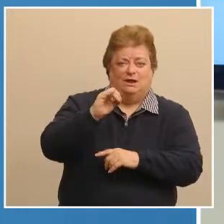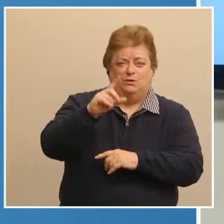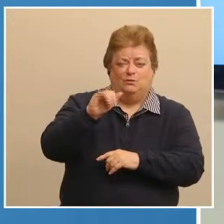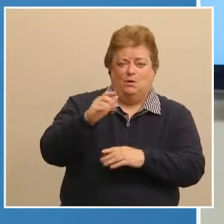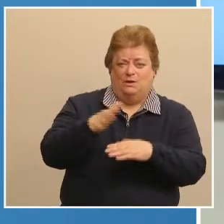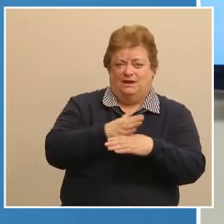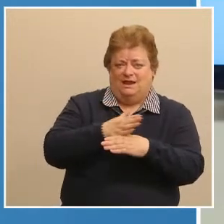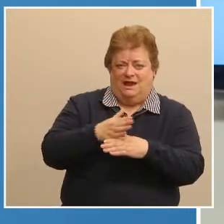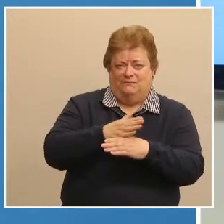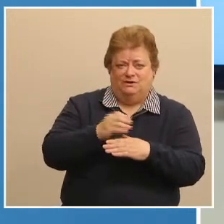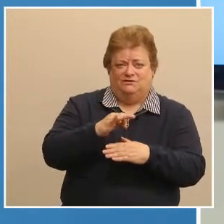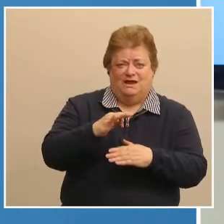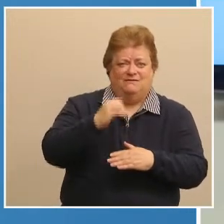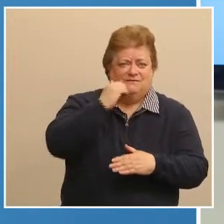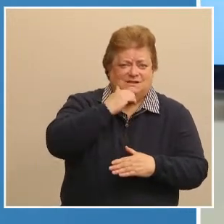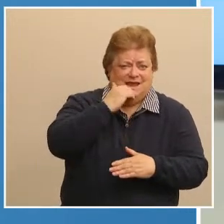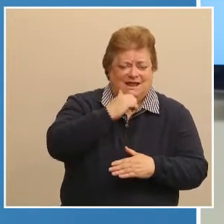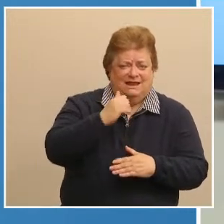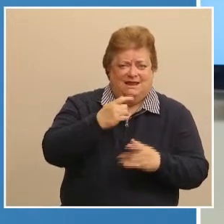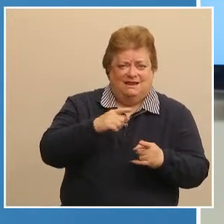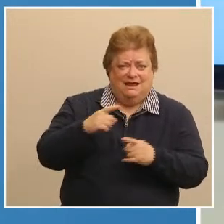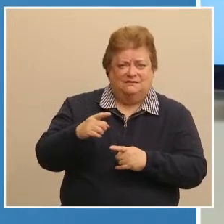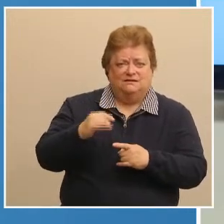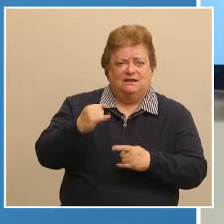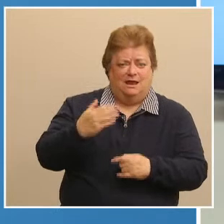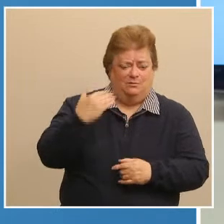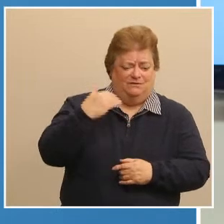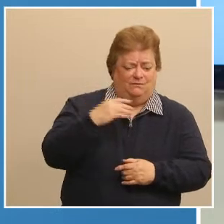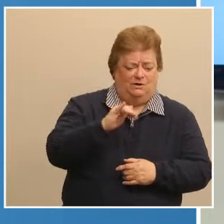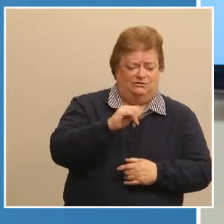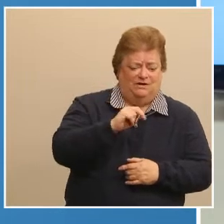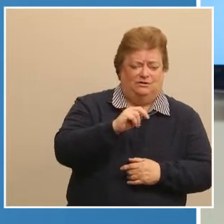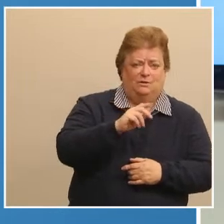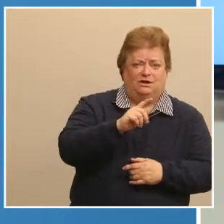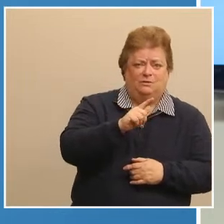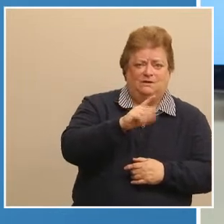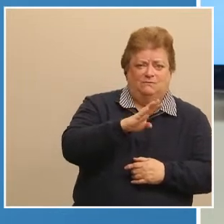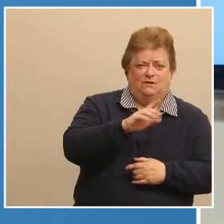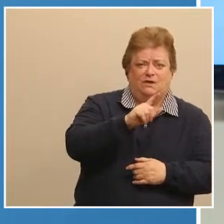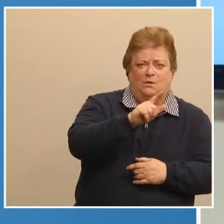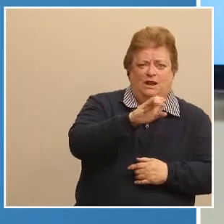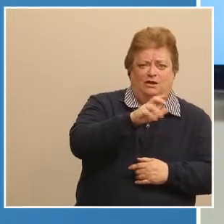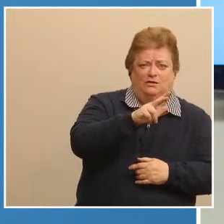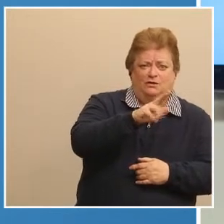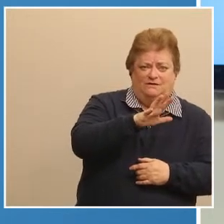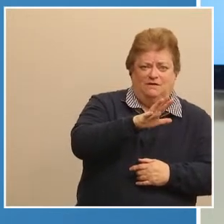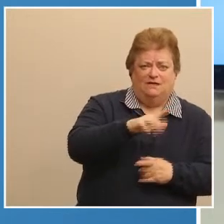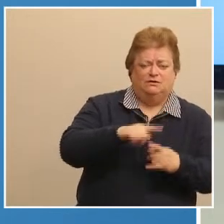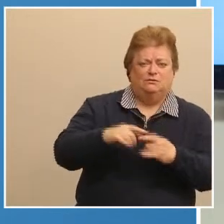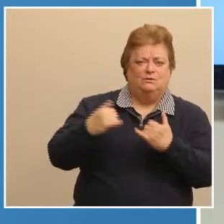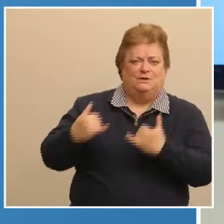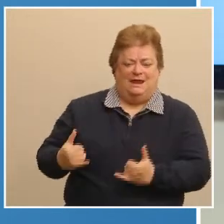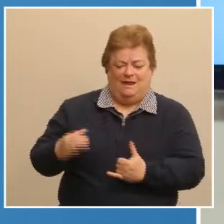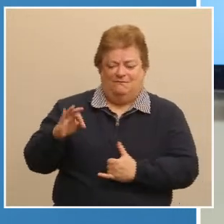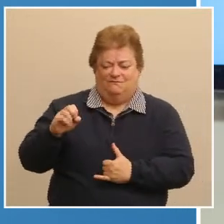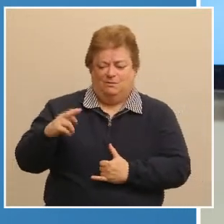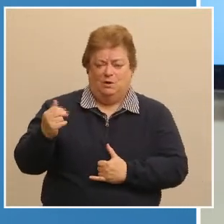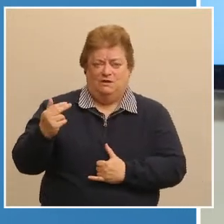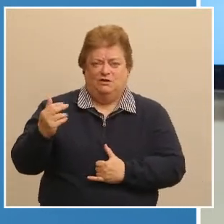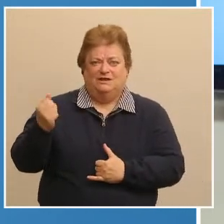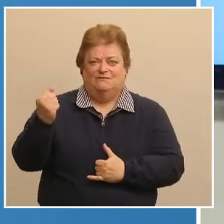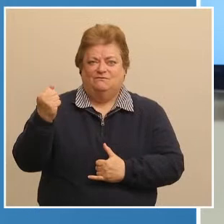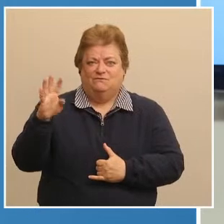of new daily cases has dropped from 135 on January 24th to 49 on February